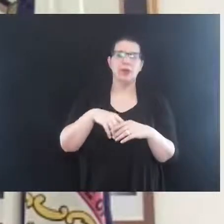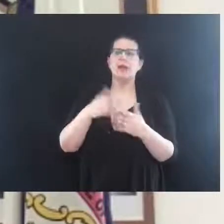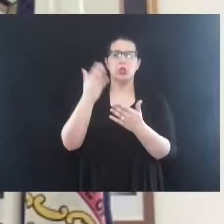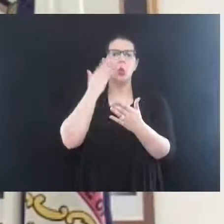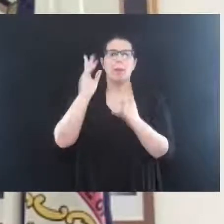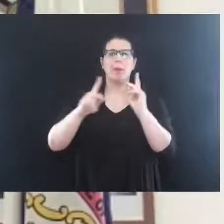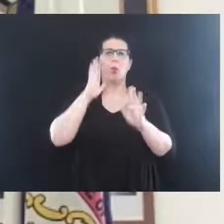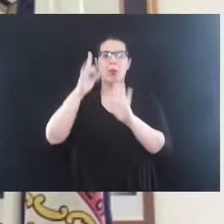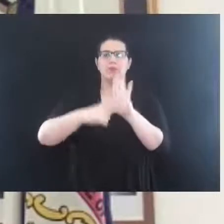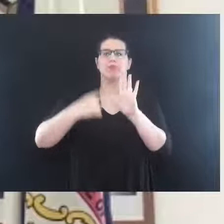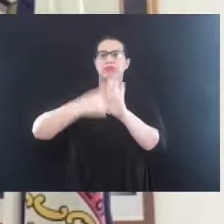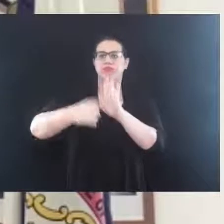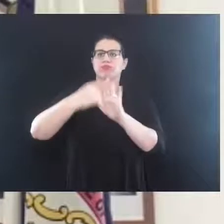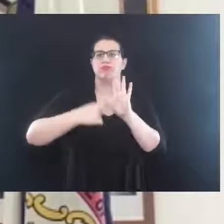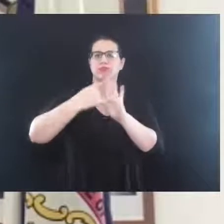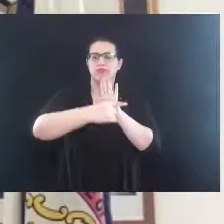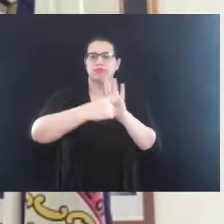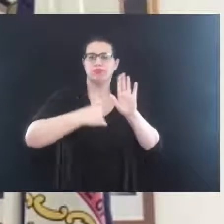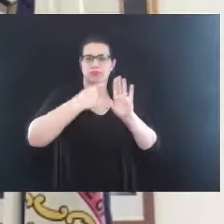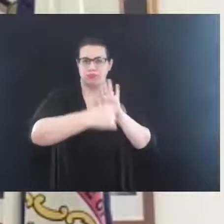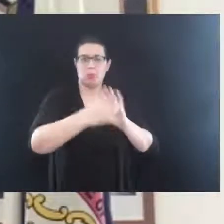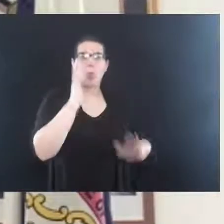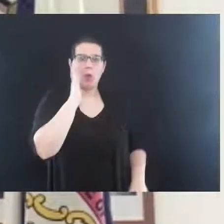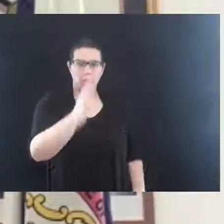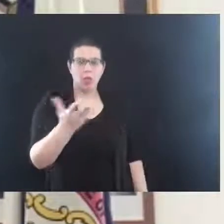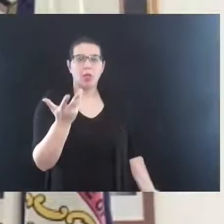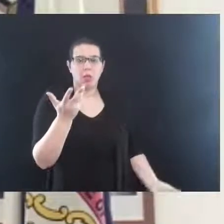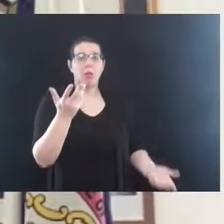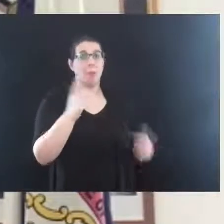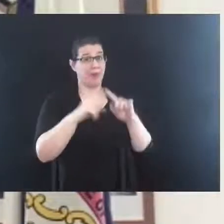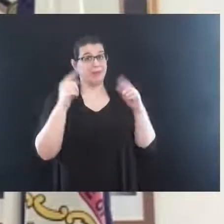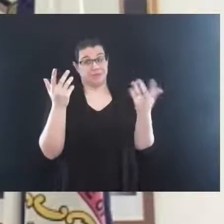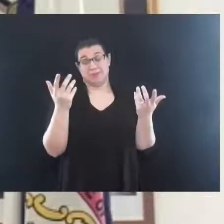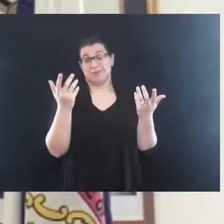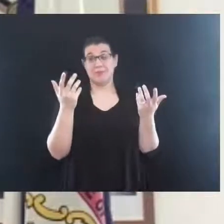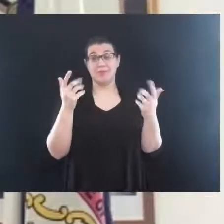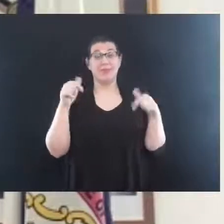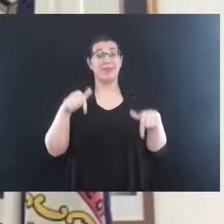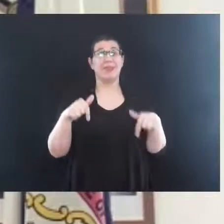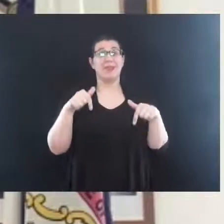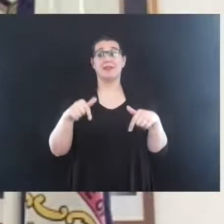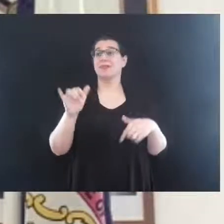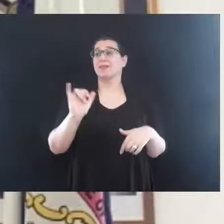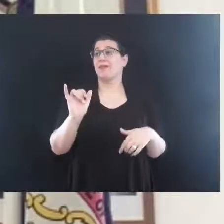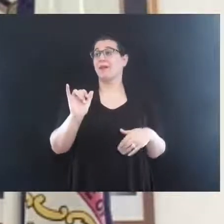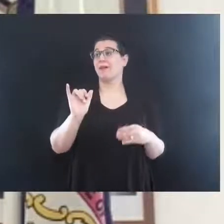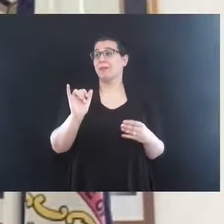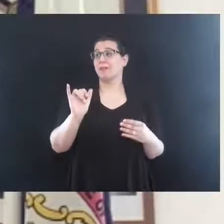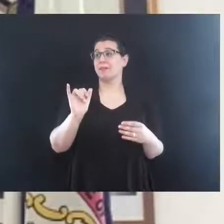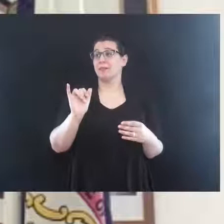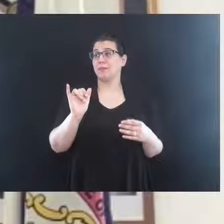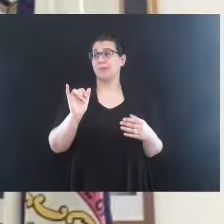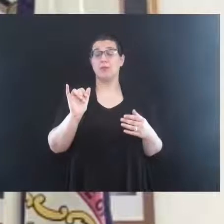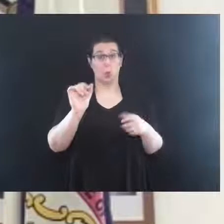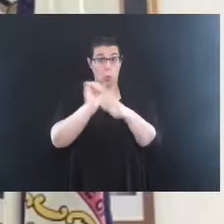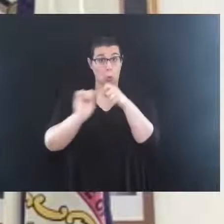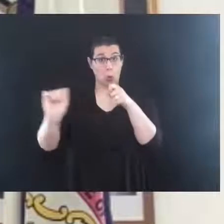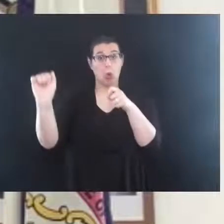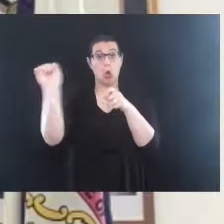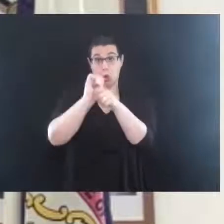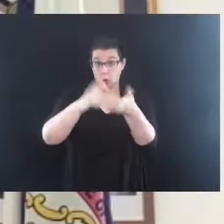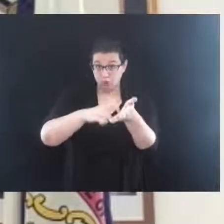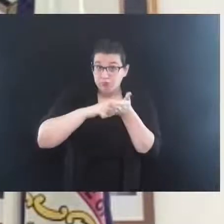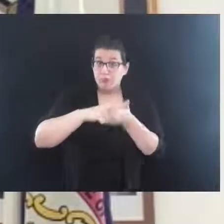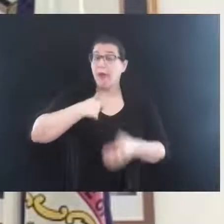the last thing you do is do a backfire. And basically, that's what this is. It's an opportunity. MABs work. Trust me, I know